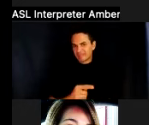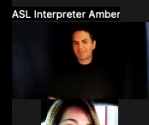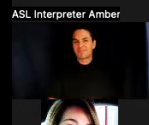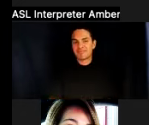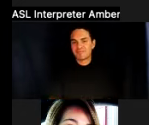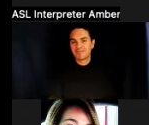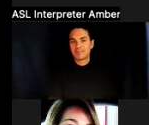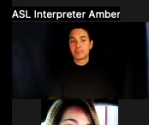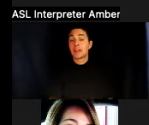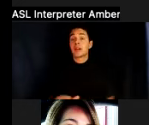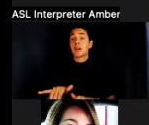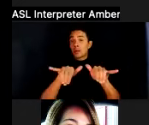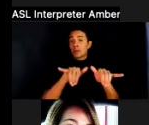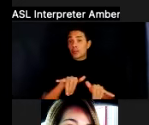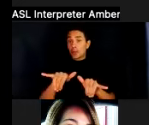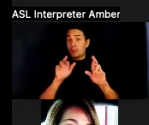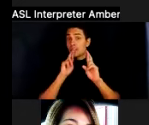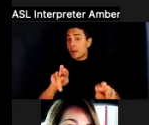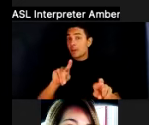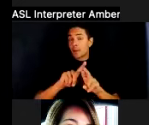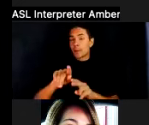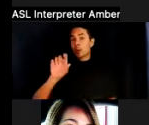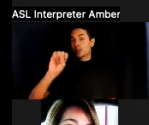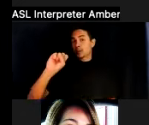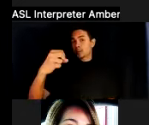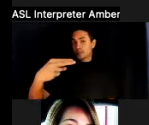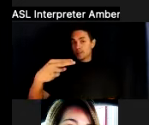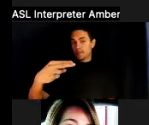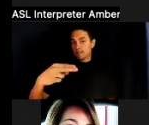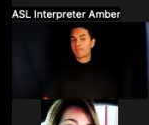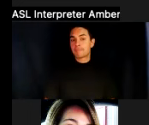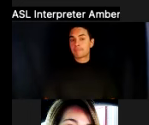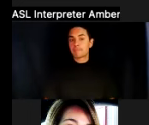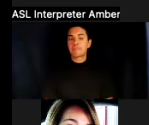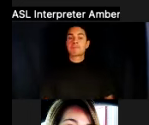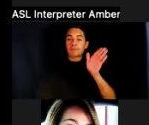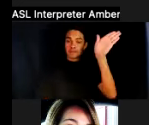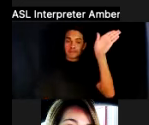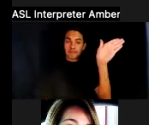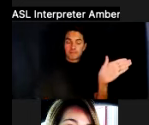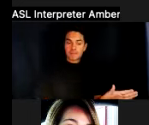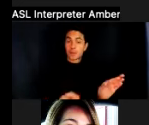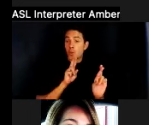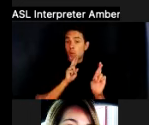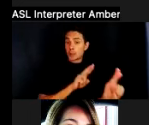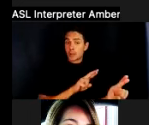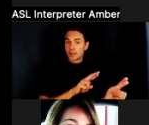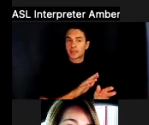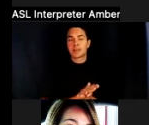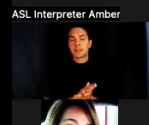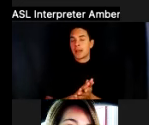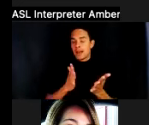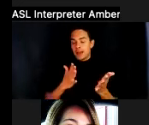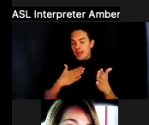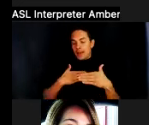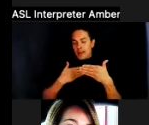Okay, so common responses to sexual harassment. So comply, right? Some folks might comply,